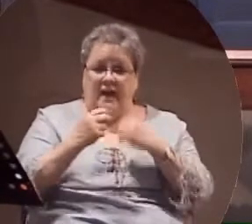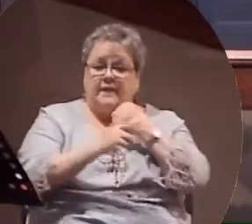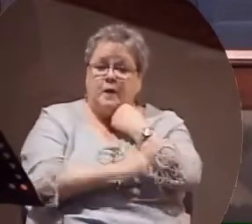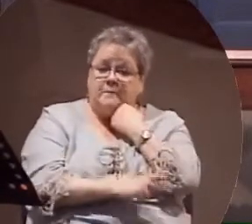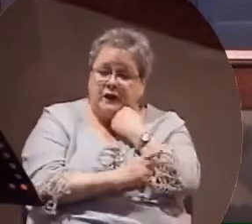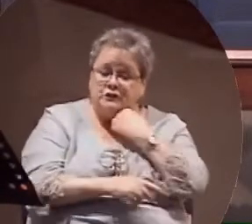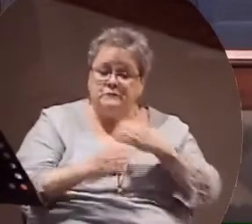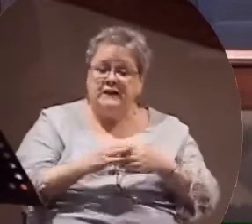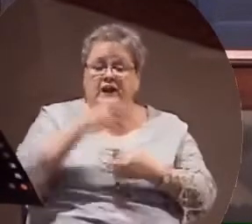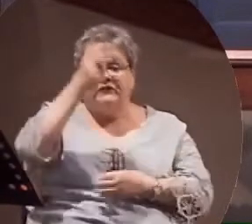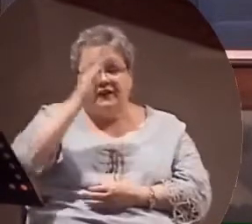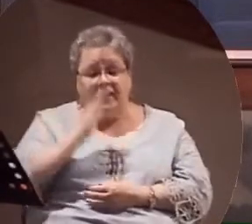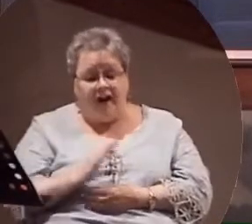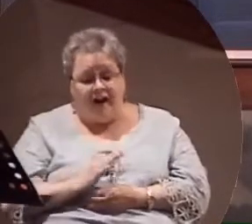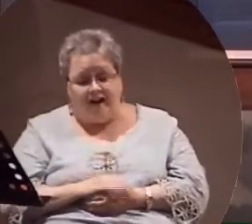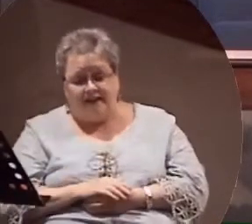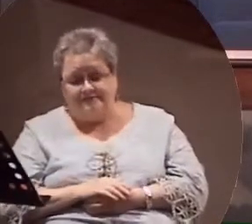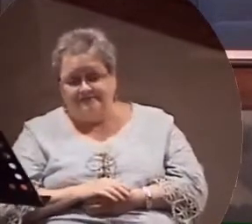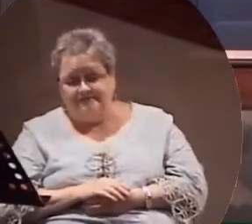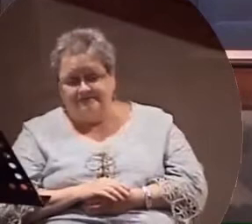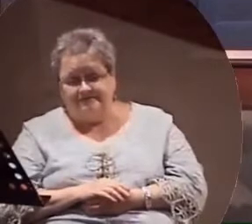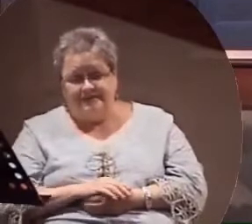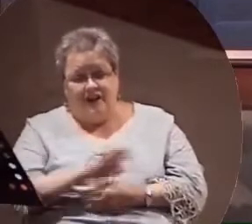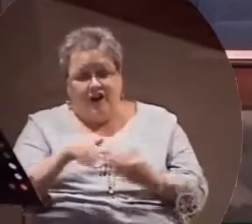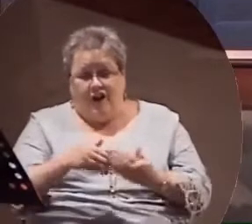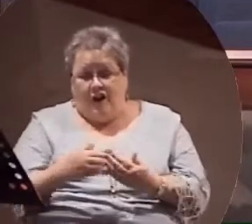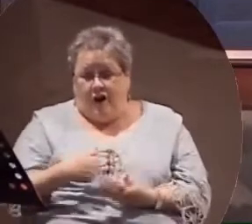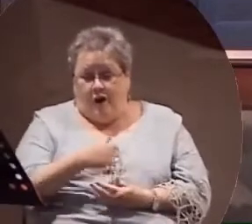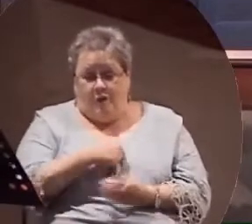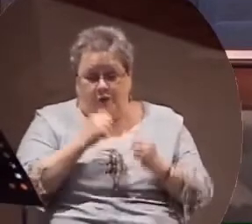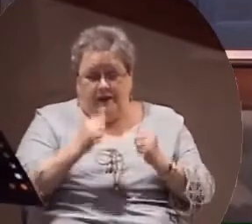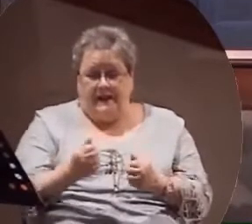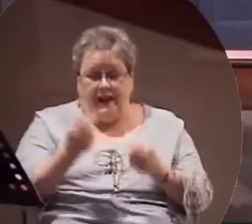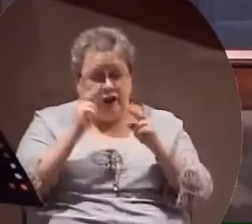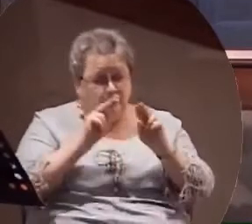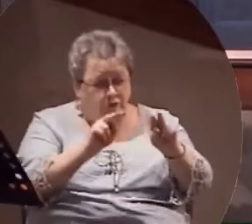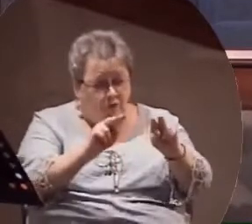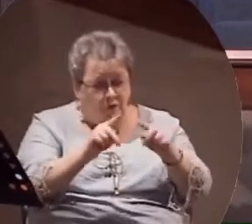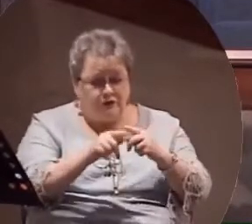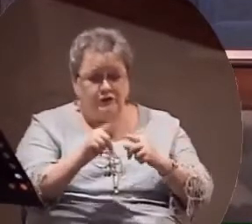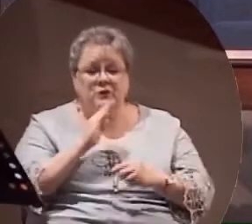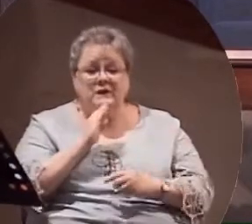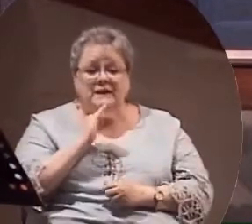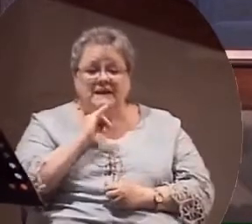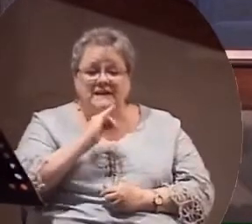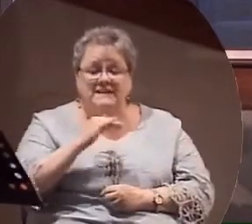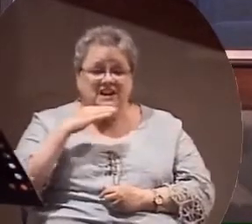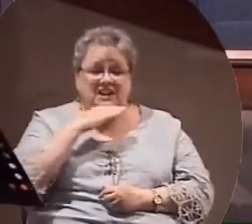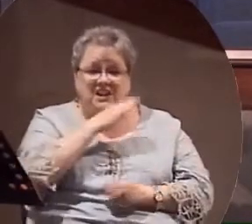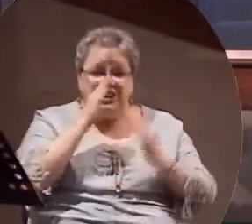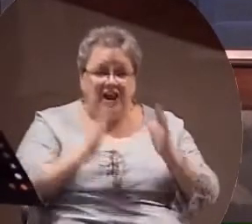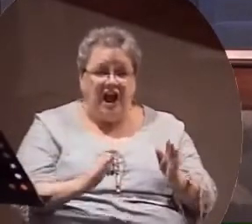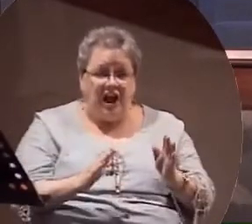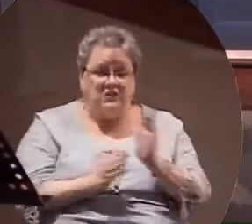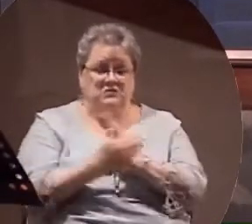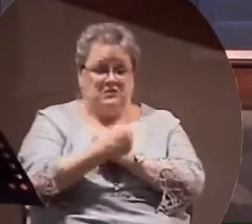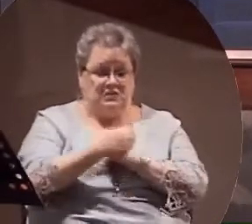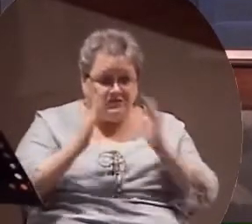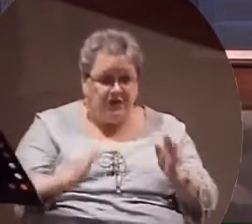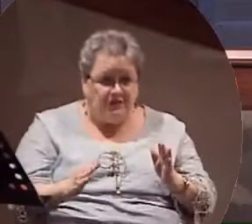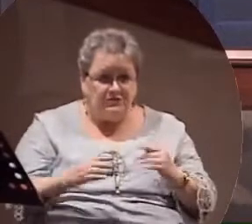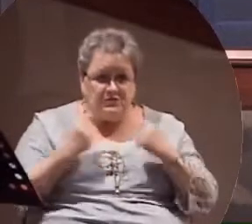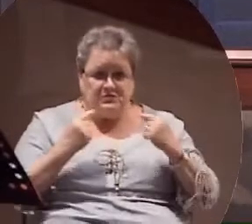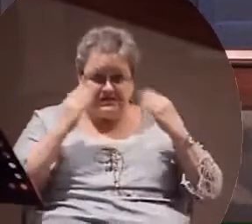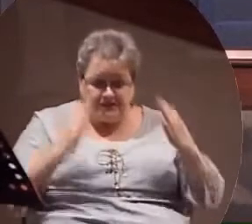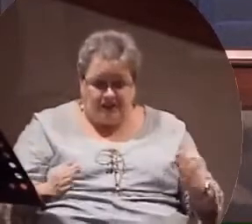of God. I mean, all we got to look forward to is a bunch of sinners, a bunch of lying, adulterous, thieving sinners. All